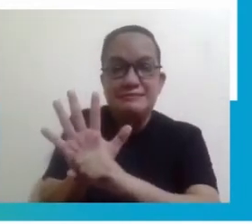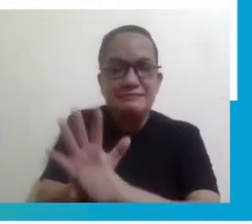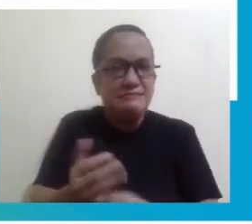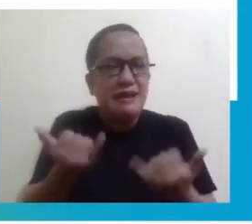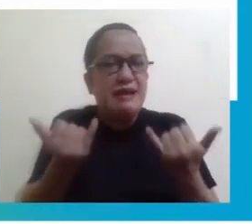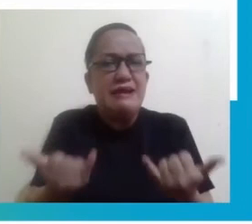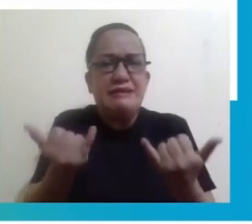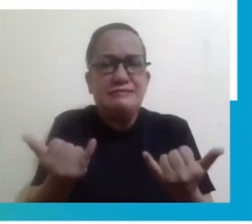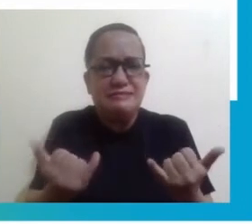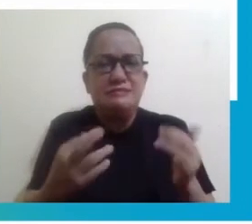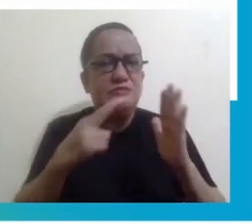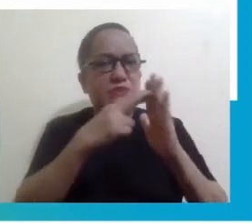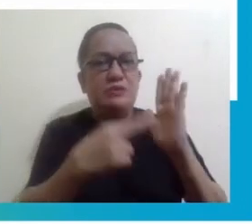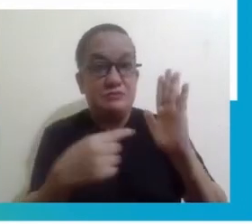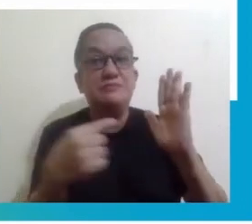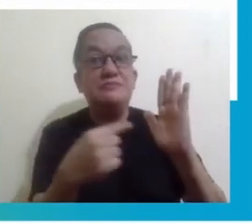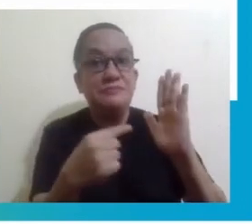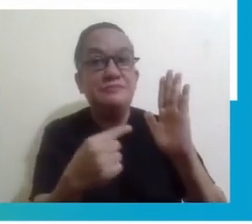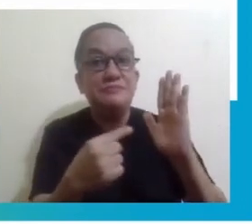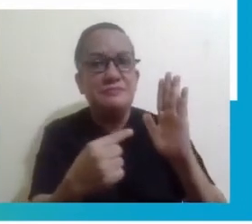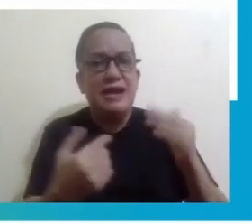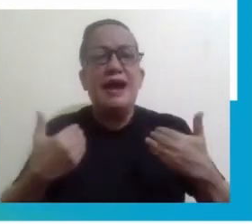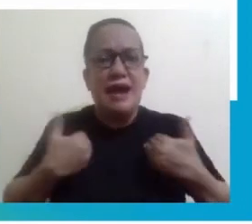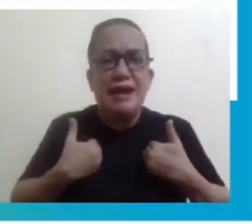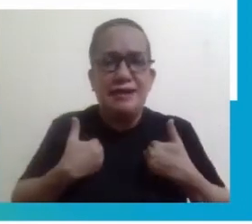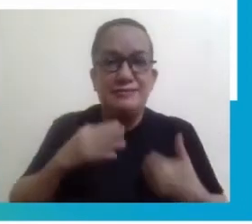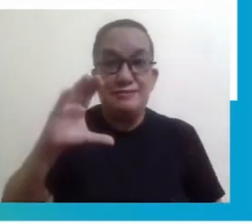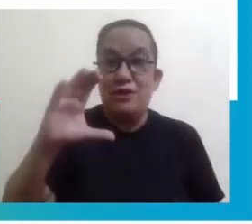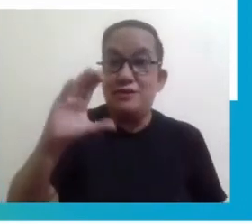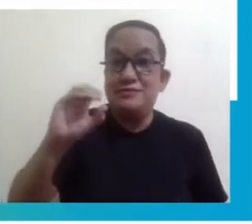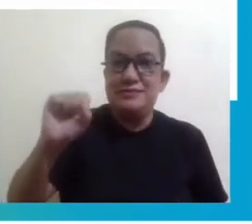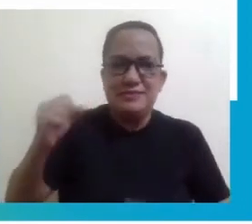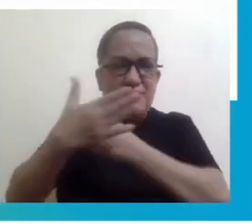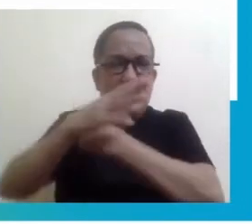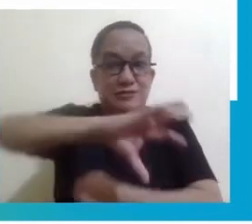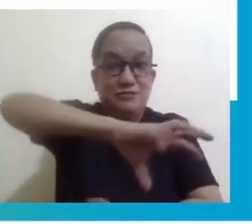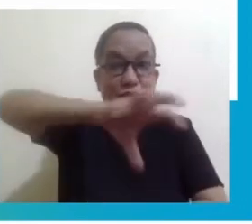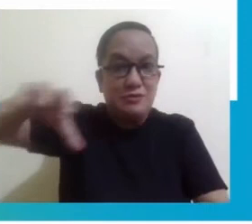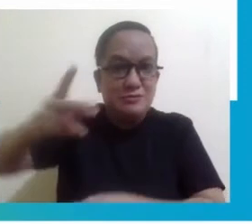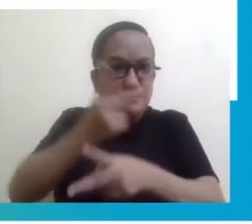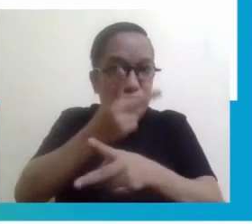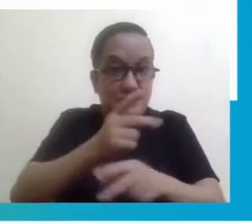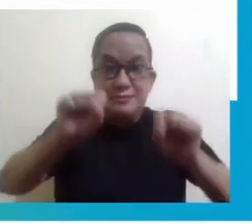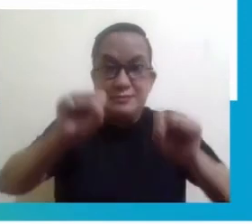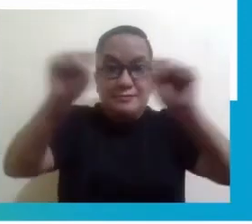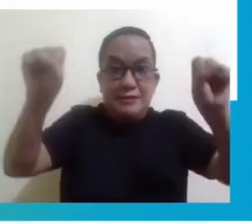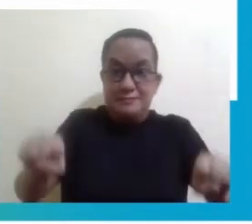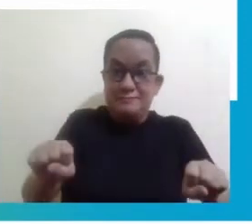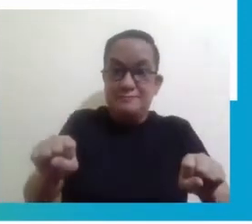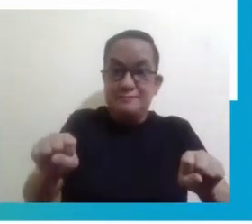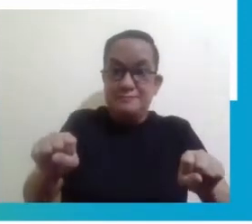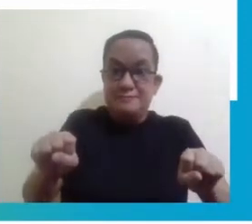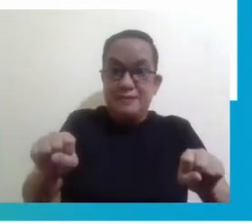use of CSS, country safeguard systems, and also expanding private sector portfolio and use of FIs,